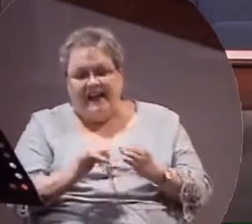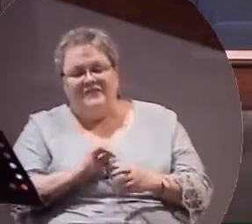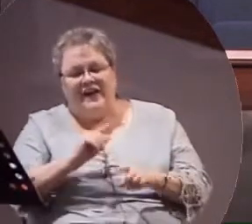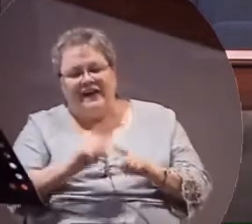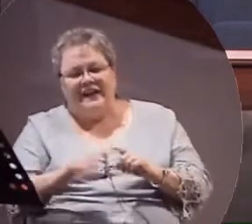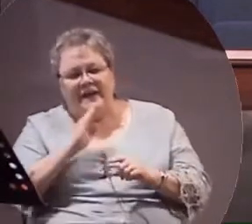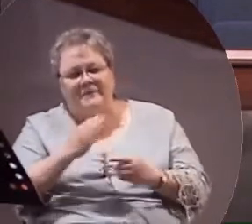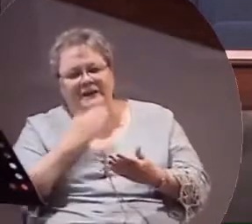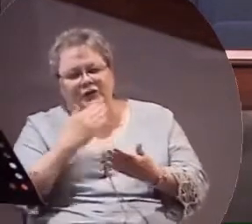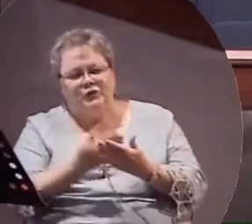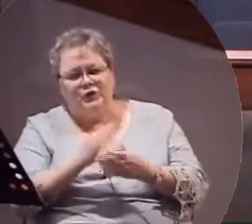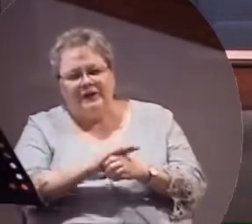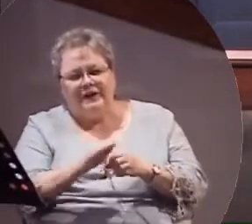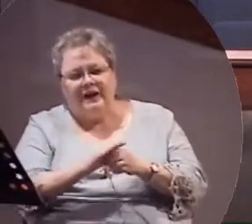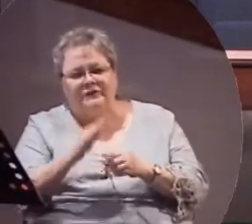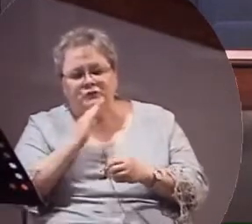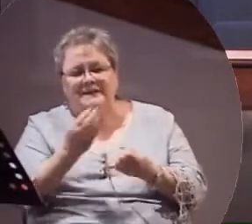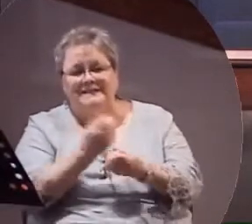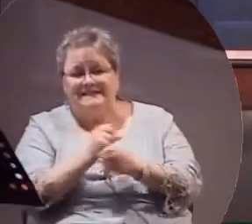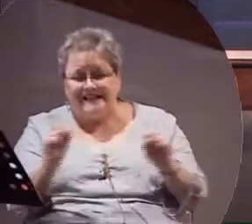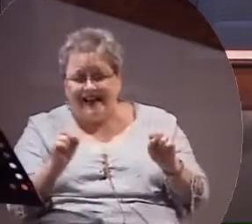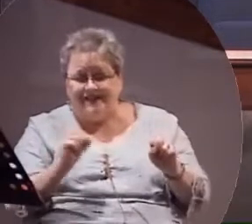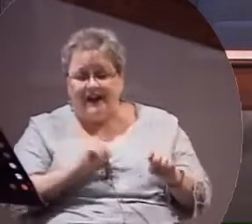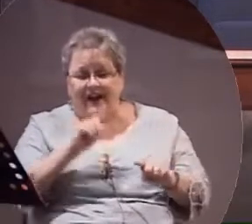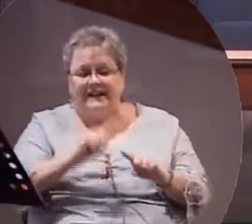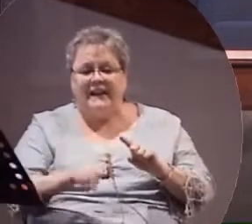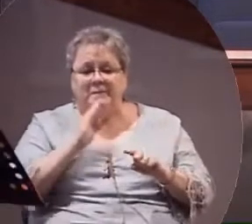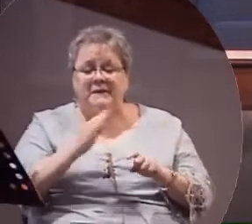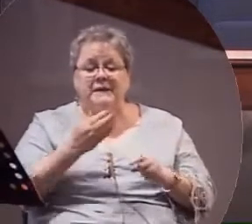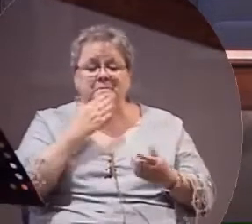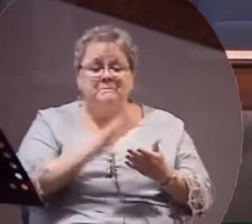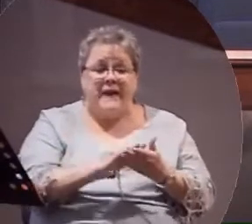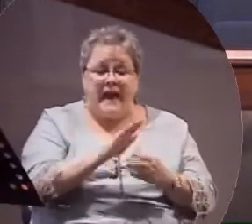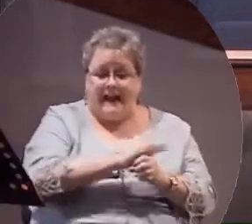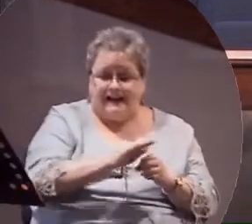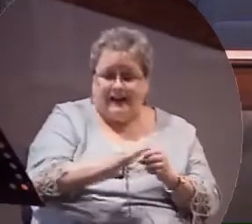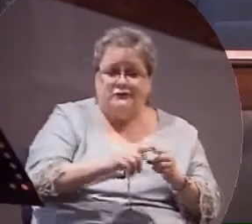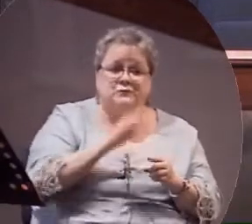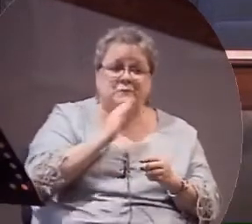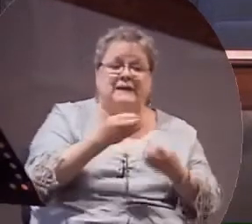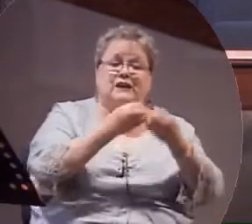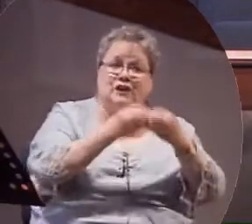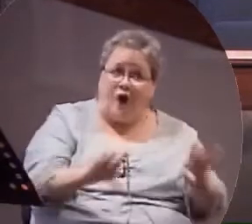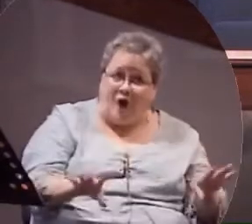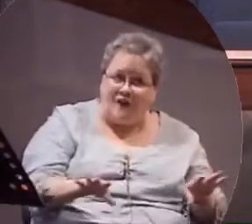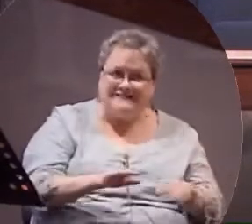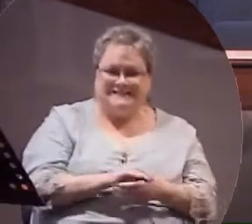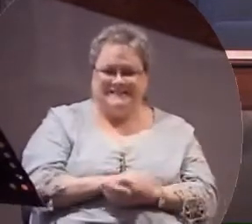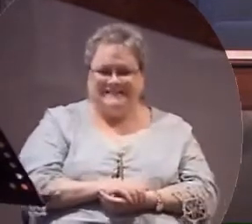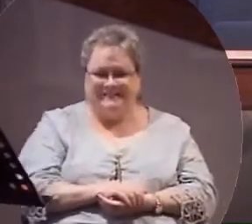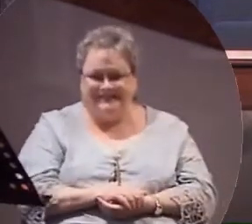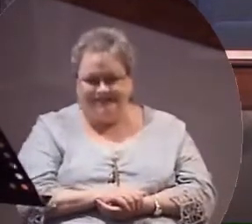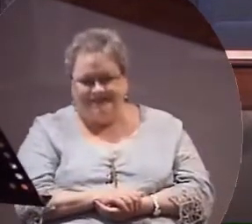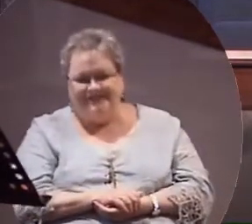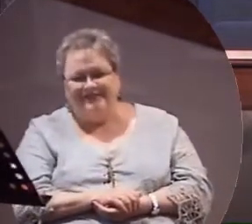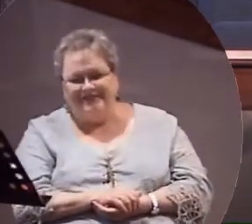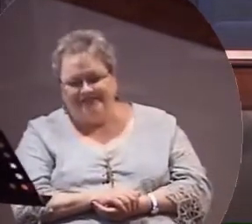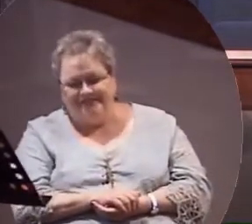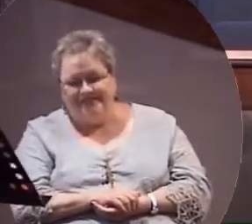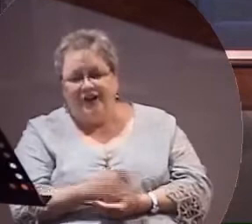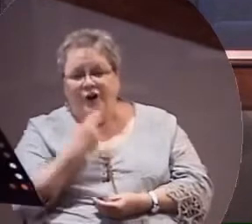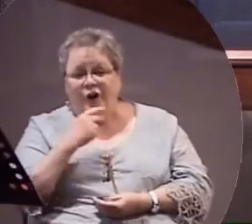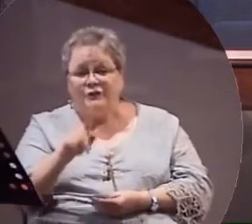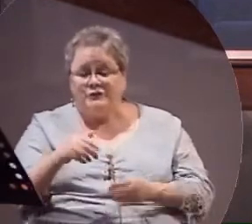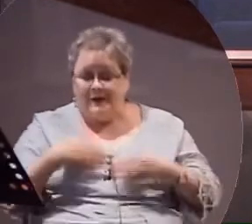good enough to get saved, then I can't get bad enough to get lost. Can I have an amen? Aren't you glad we're Baptists